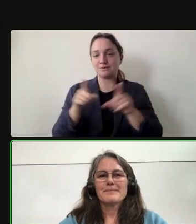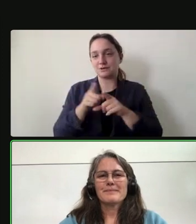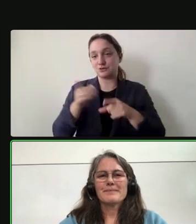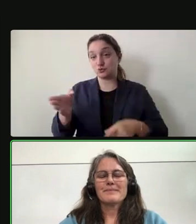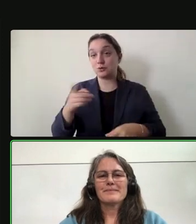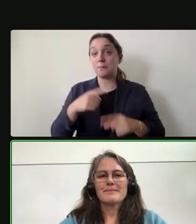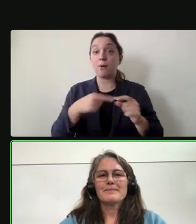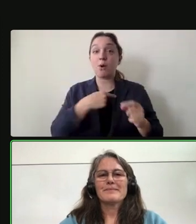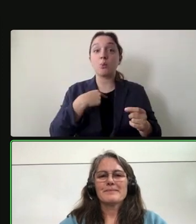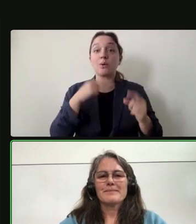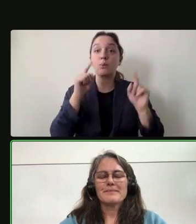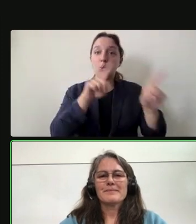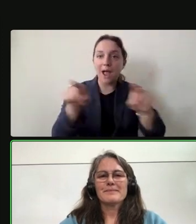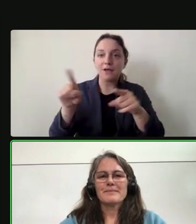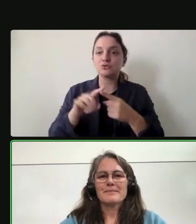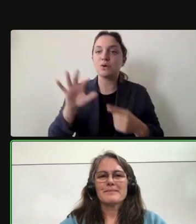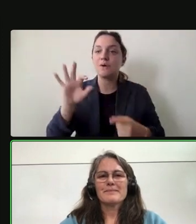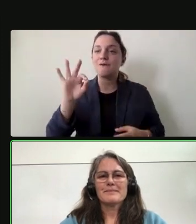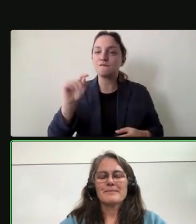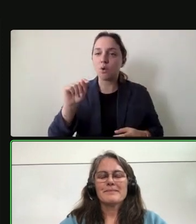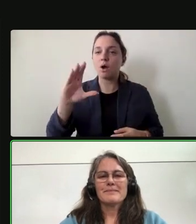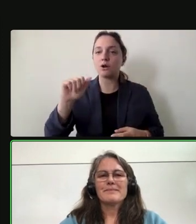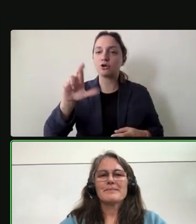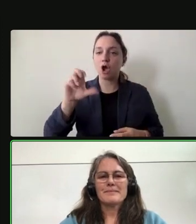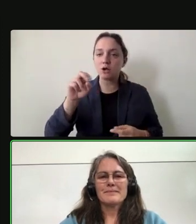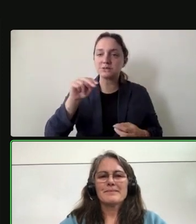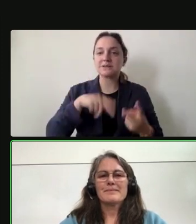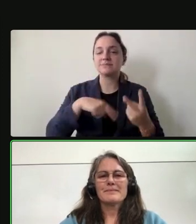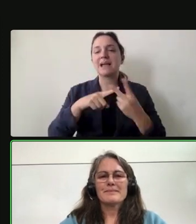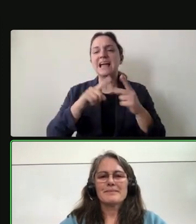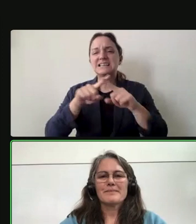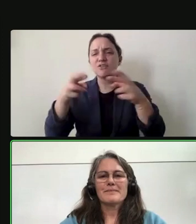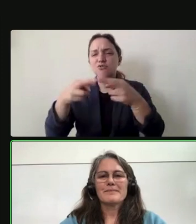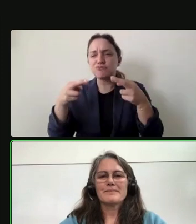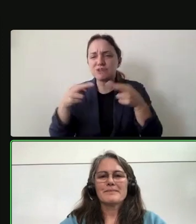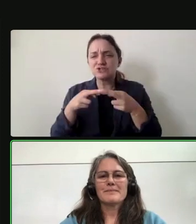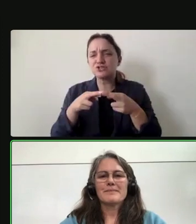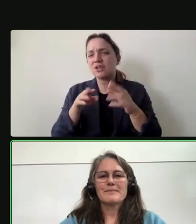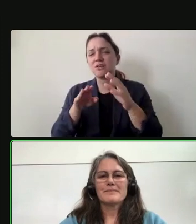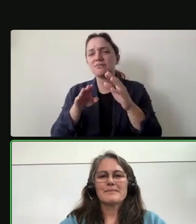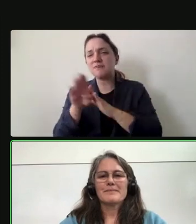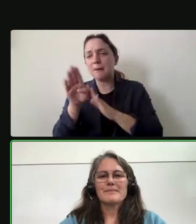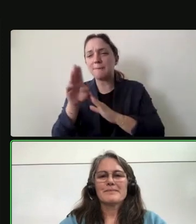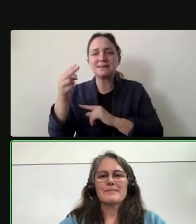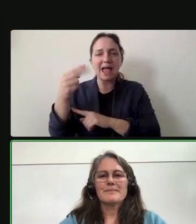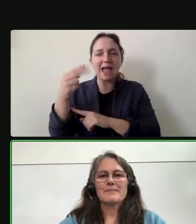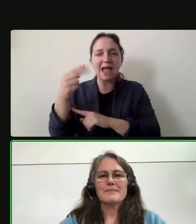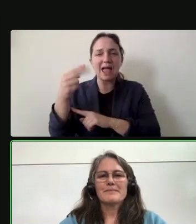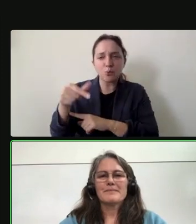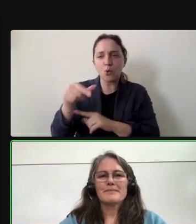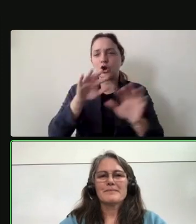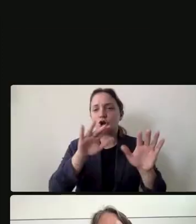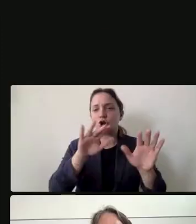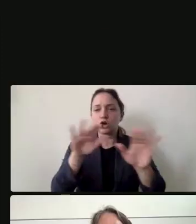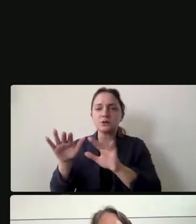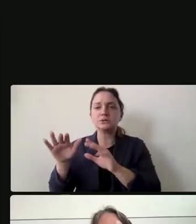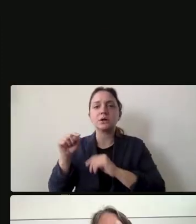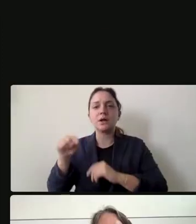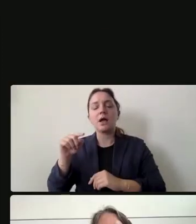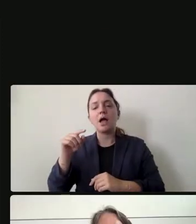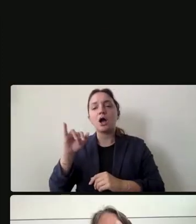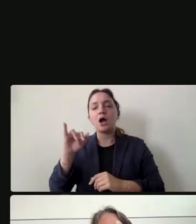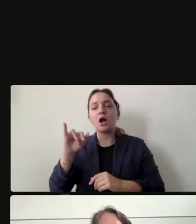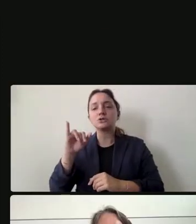Carson, be it downtown, again, regional headquarters of the Environmental Protection Agency, or the Denver Federal Center, which hosts a